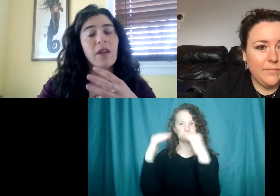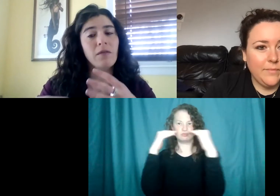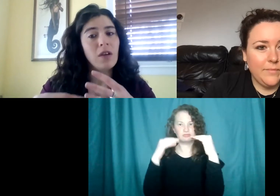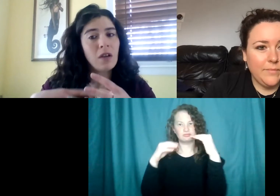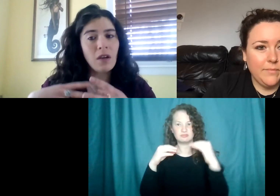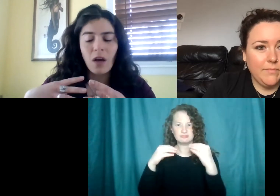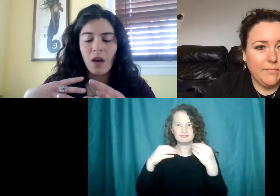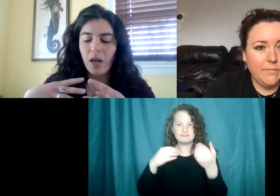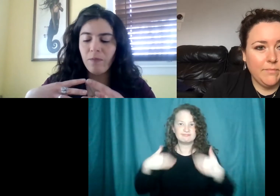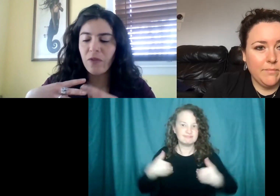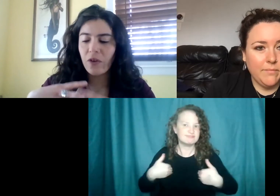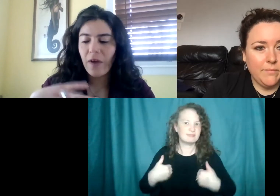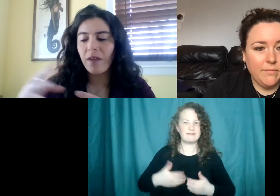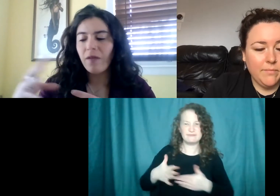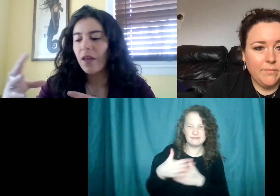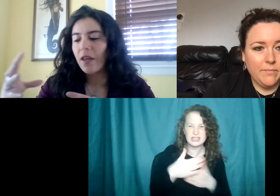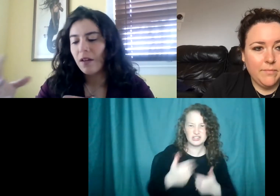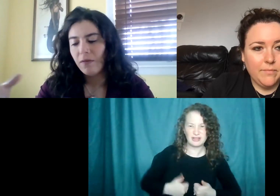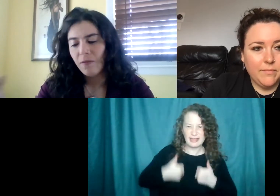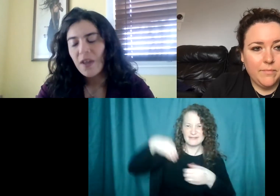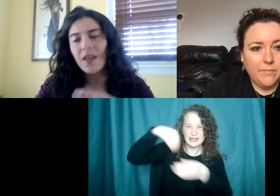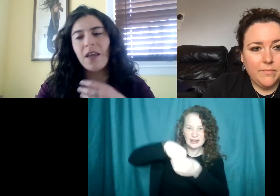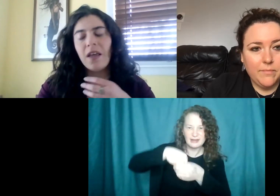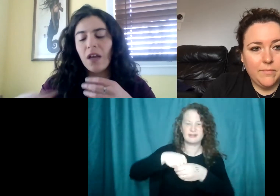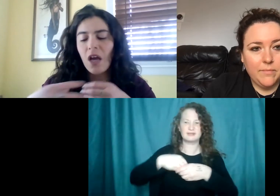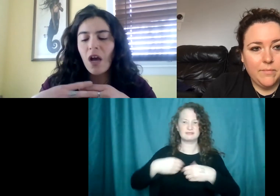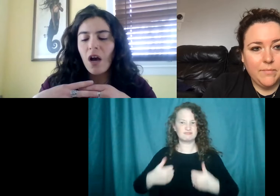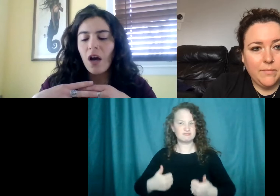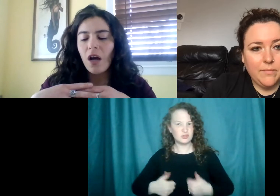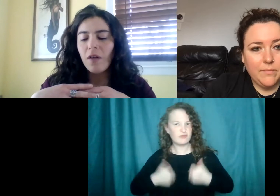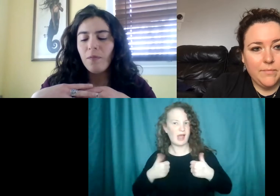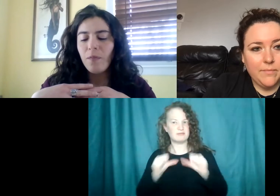of and survive in and feed in.